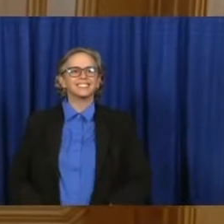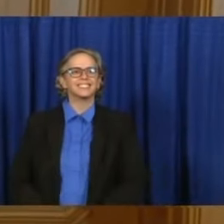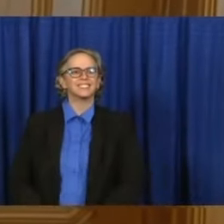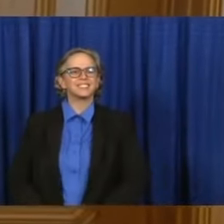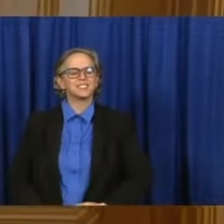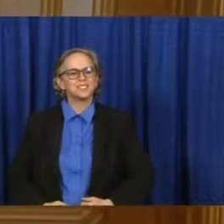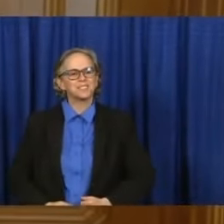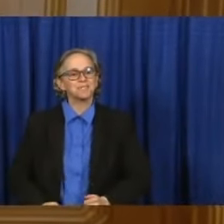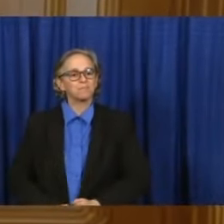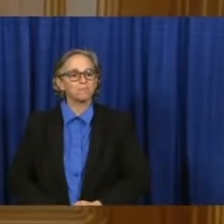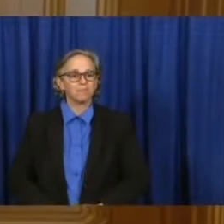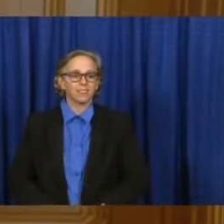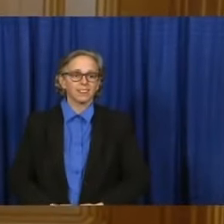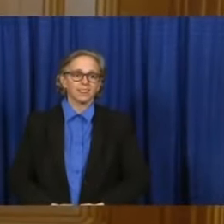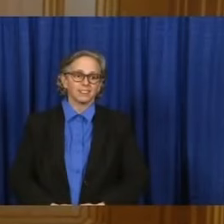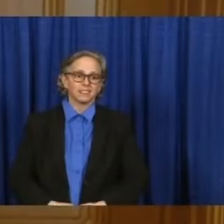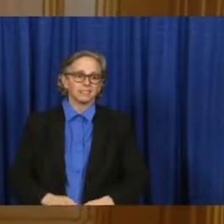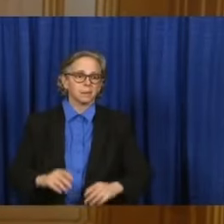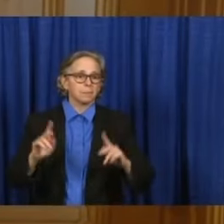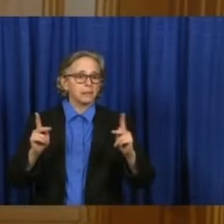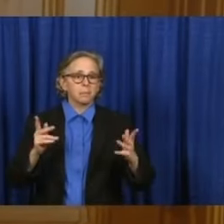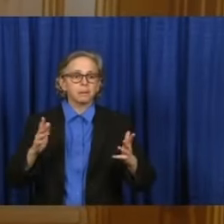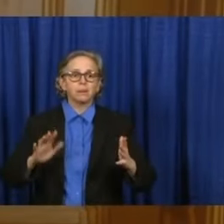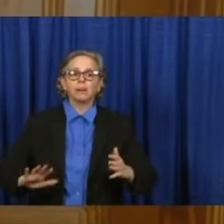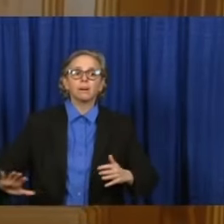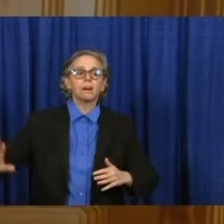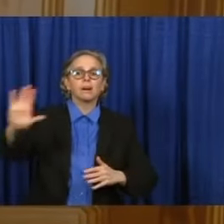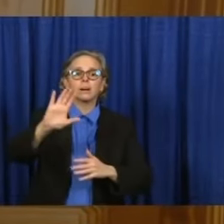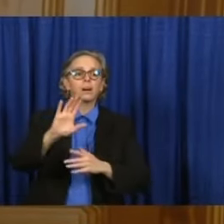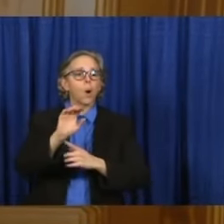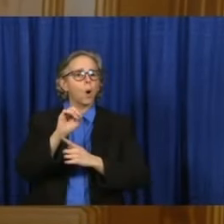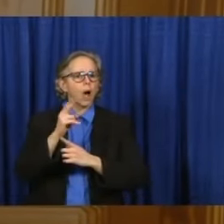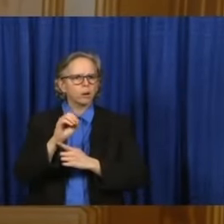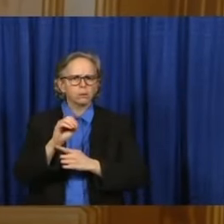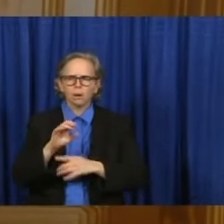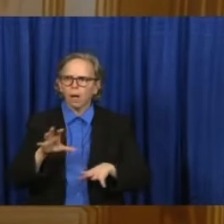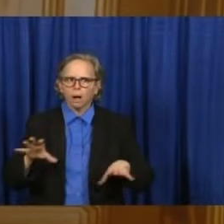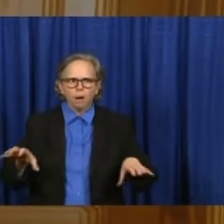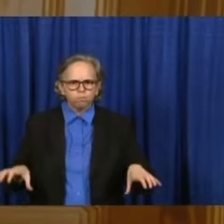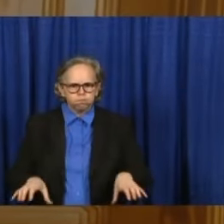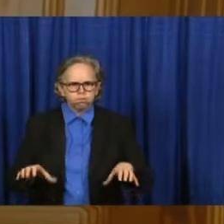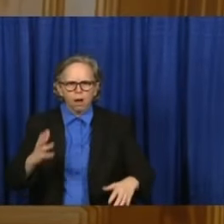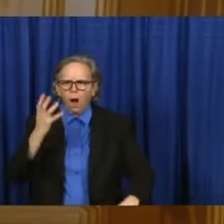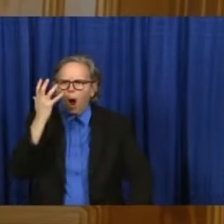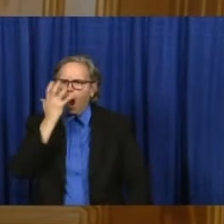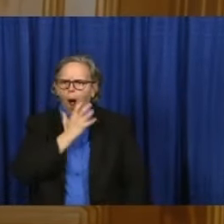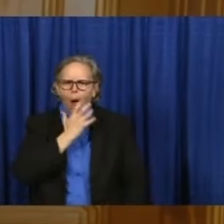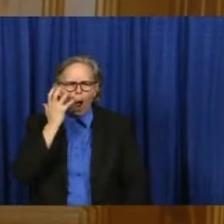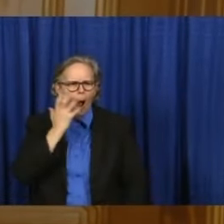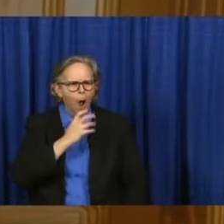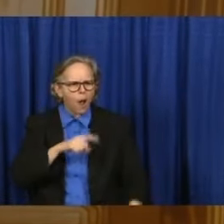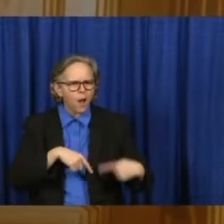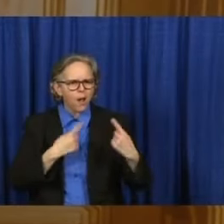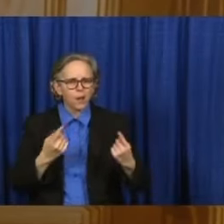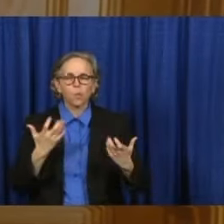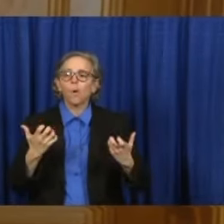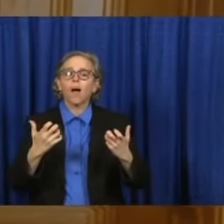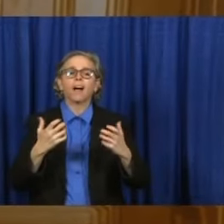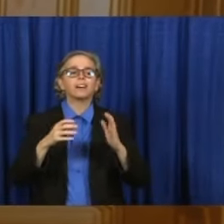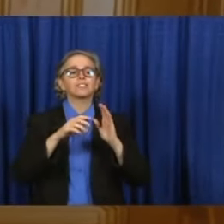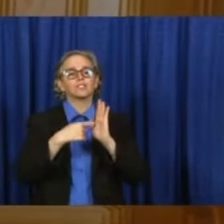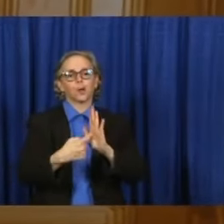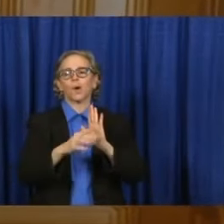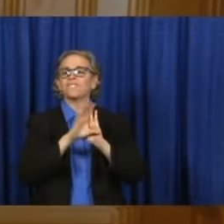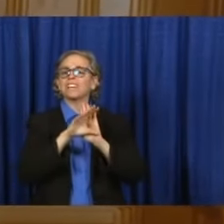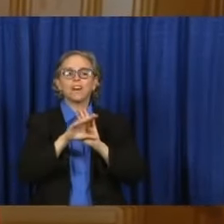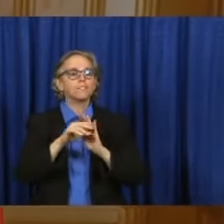have been hospitalized. Well, people across 81 Ohio people are doing some have amazing died. things. Governor DeWine holding his daily news conference. Let's listen in. Scouts, Junior